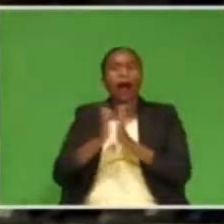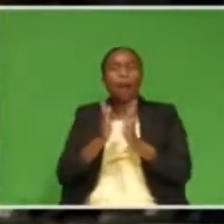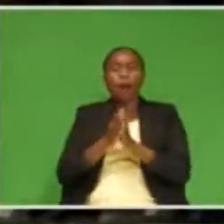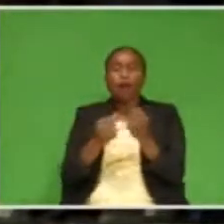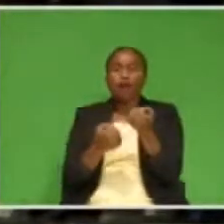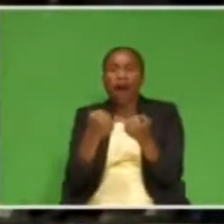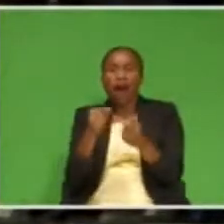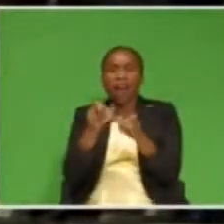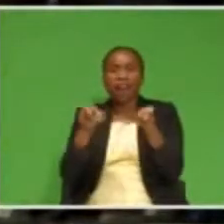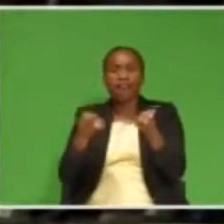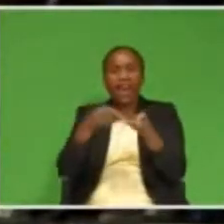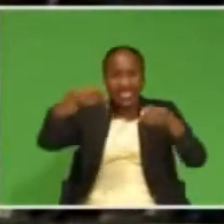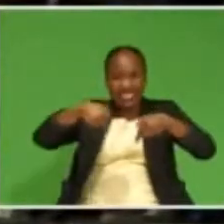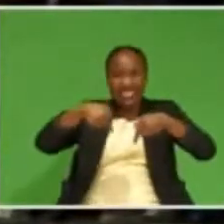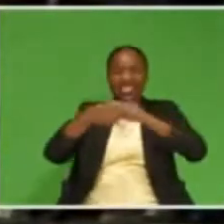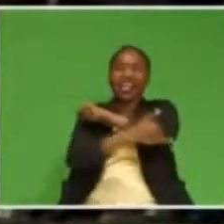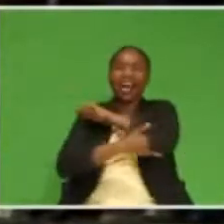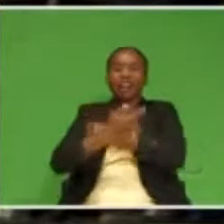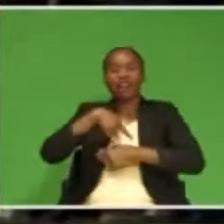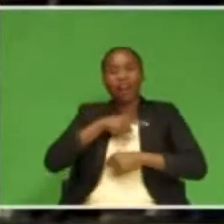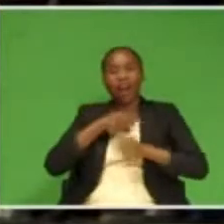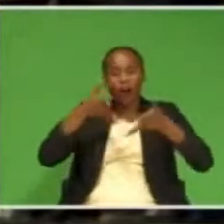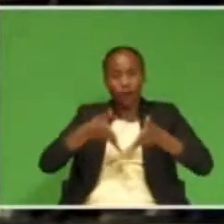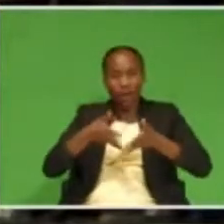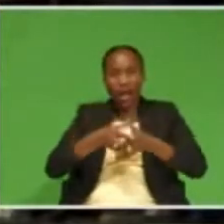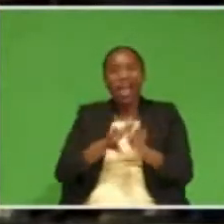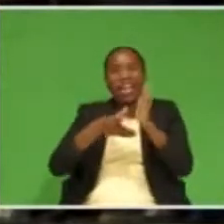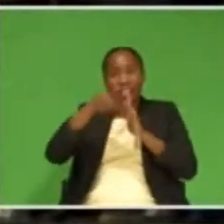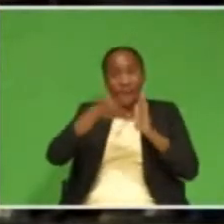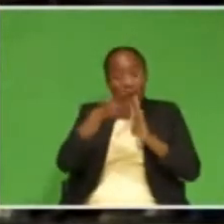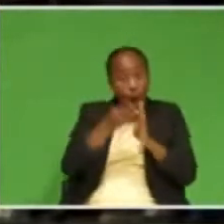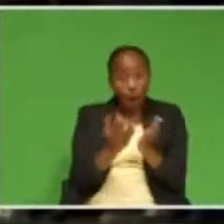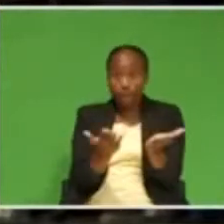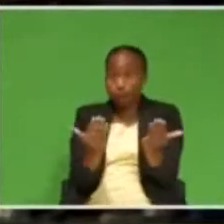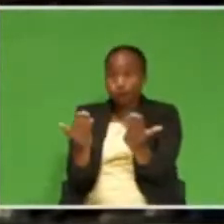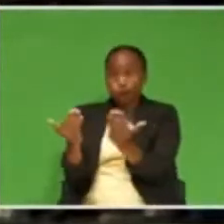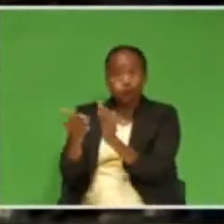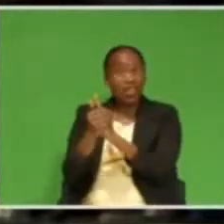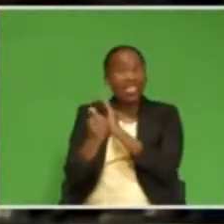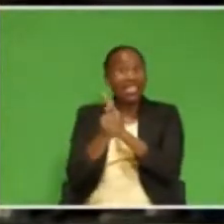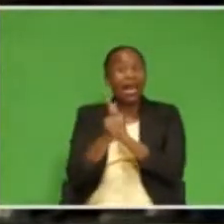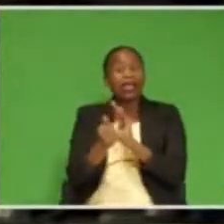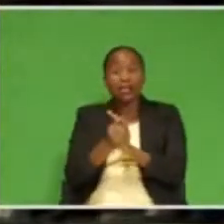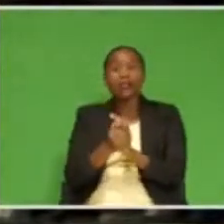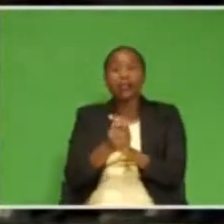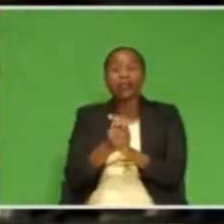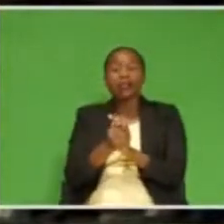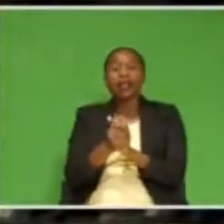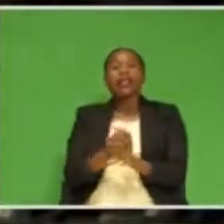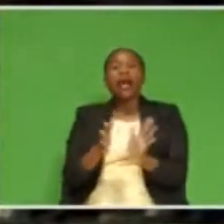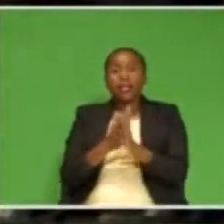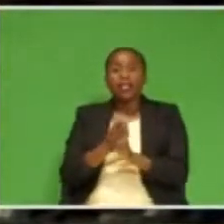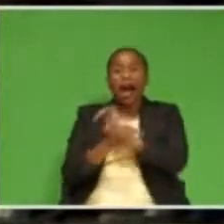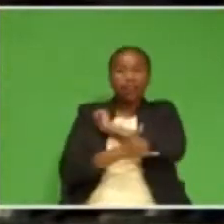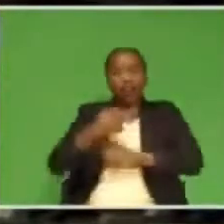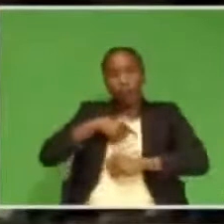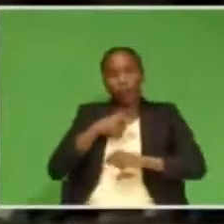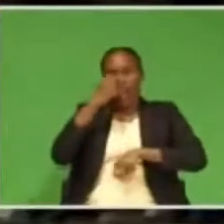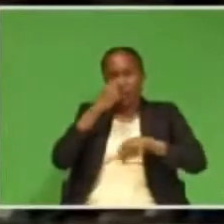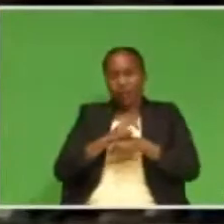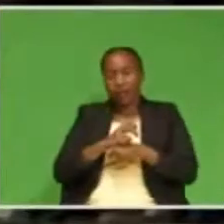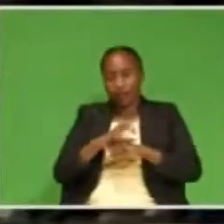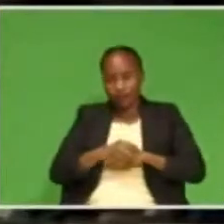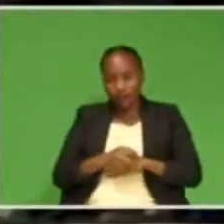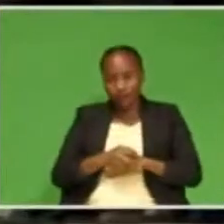country and develop and attract the skills our country needs. We will